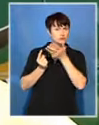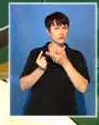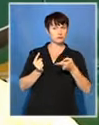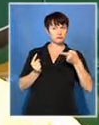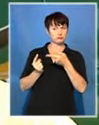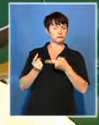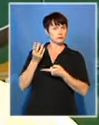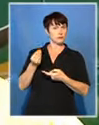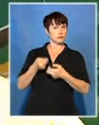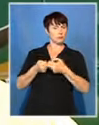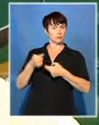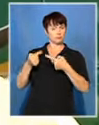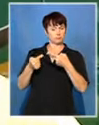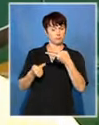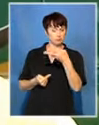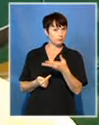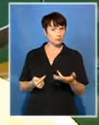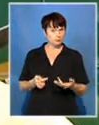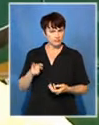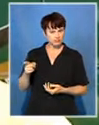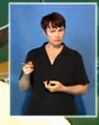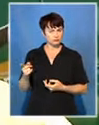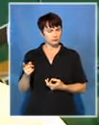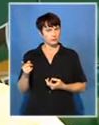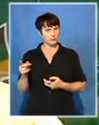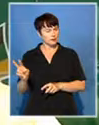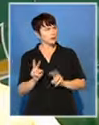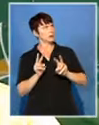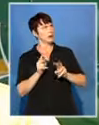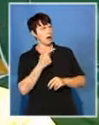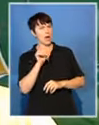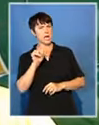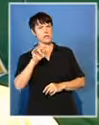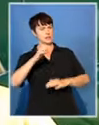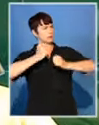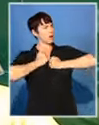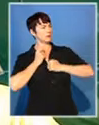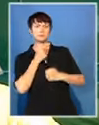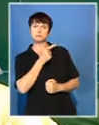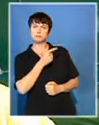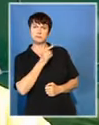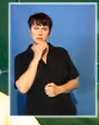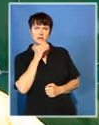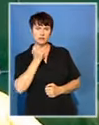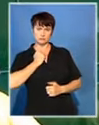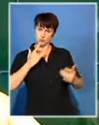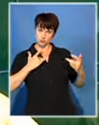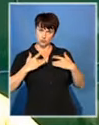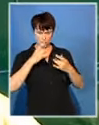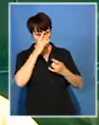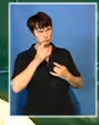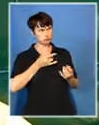have because they thought their organization has arrived, they must therefore present what are their